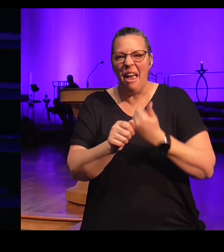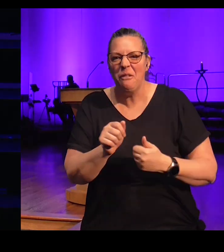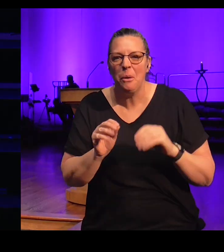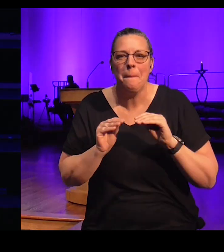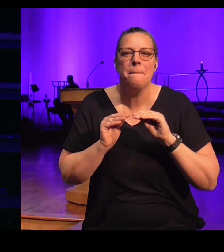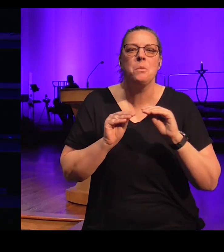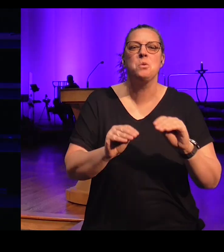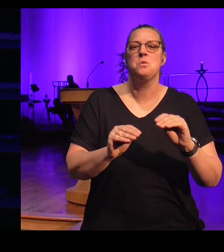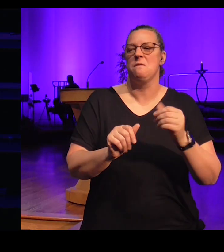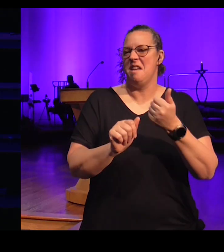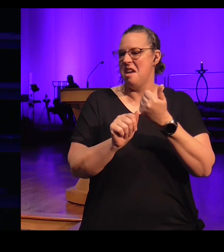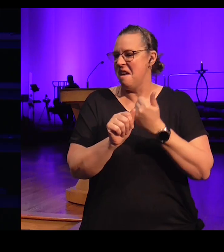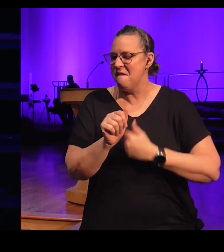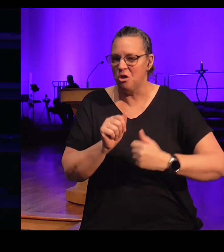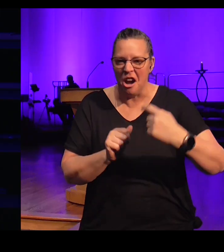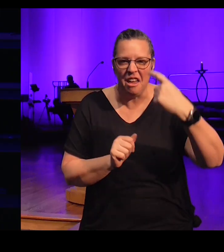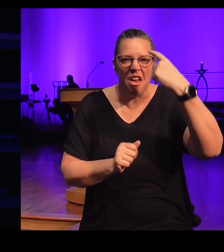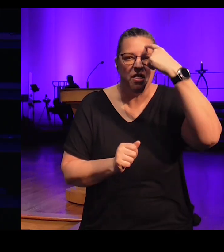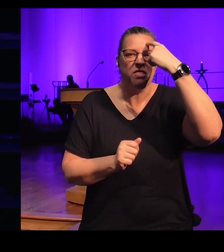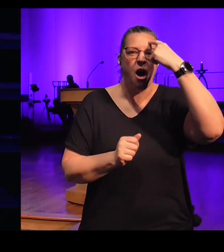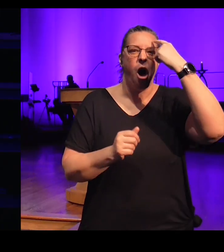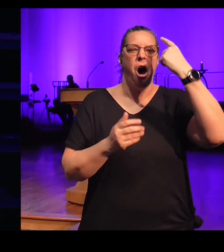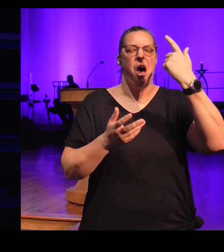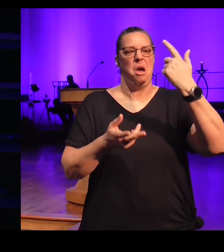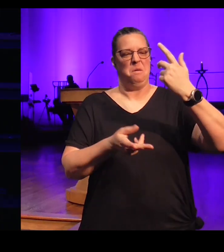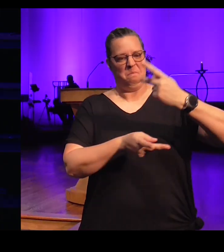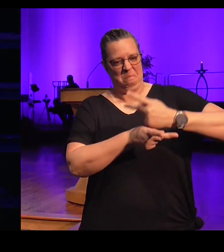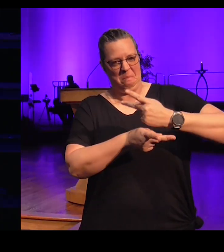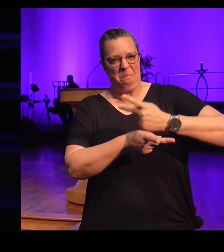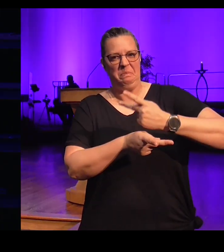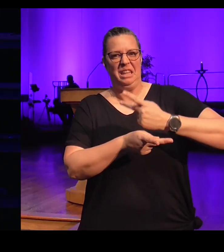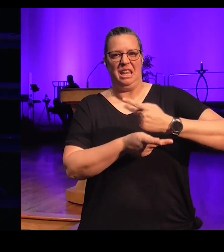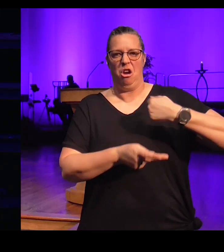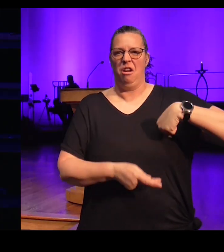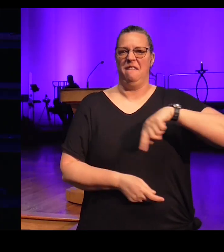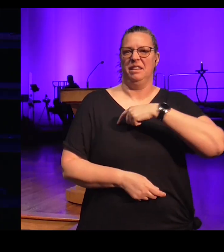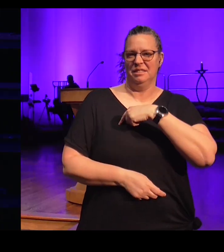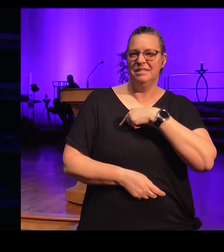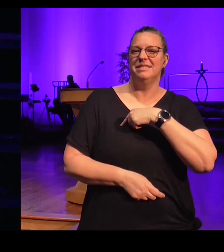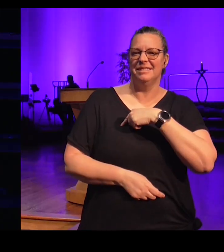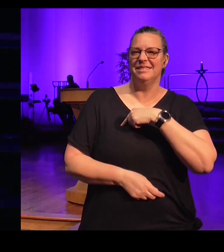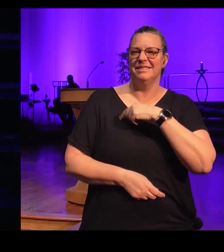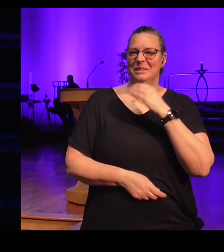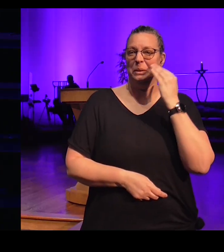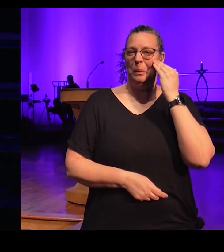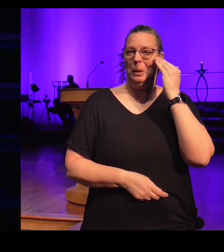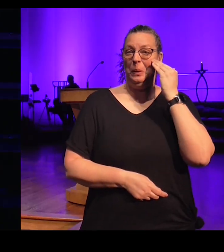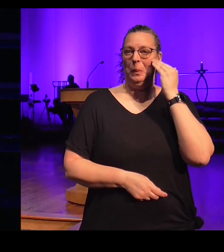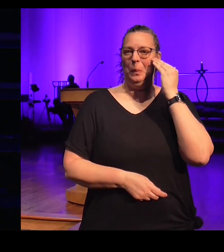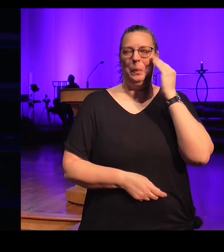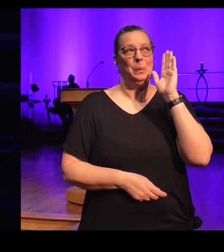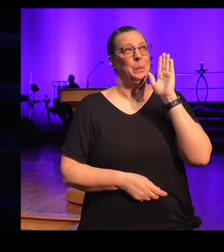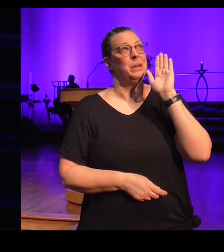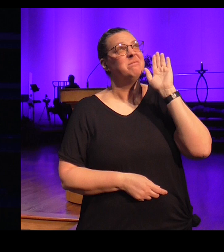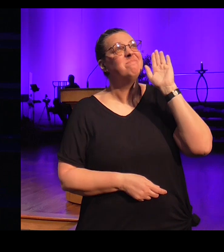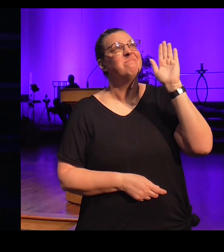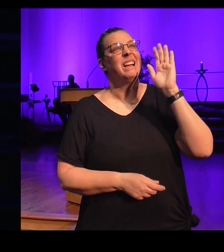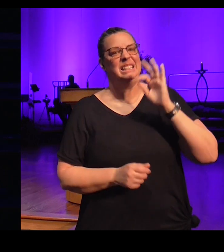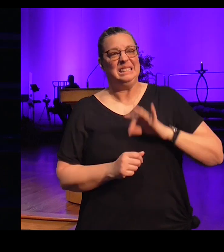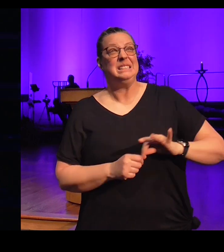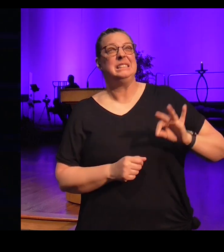every thought, taking care of our every need. We know that Spirit